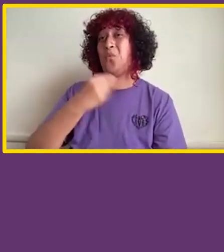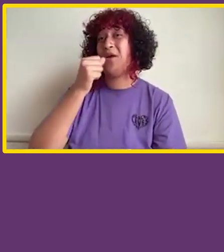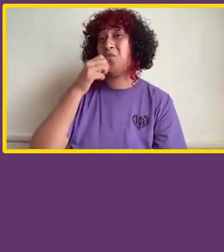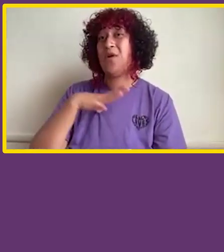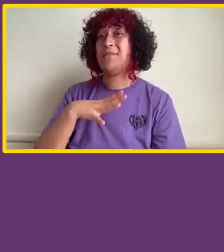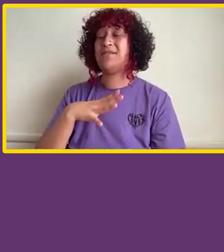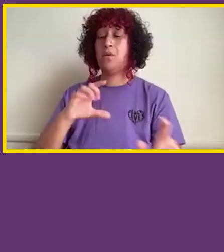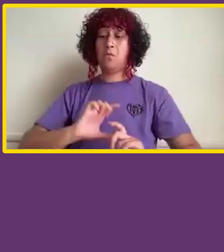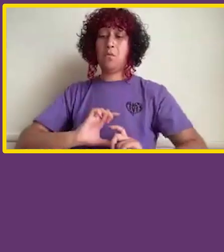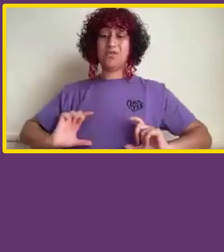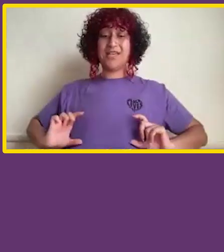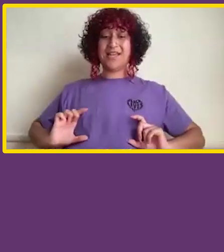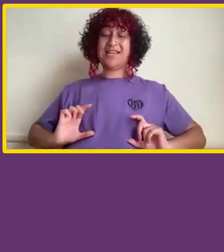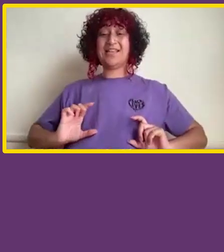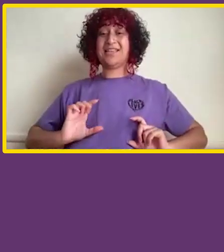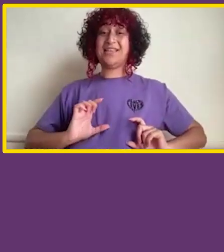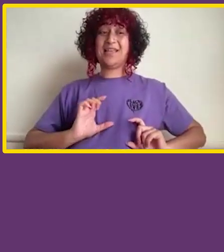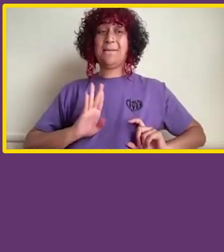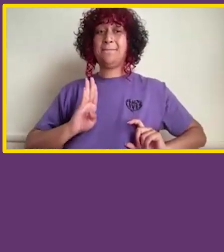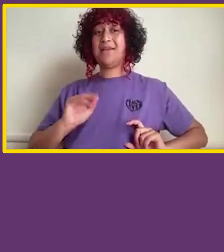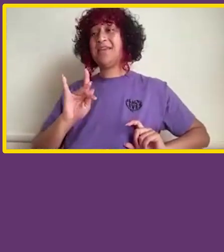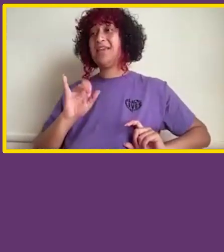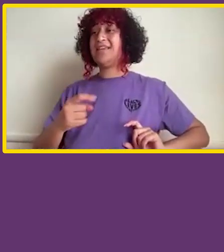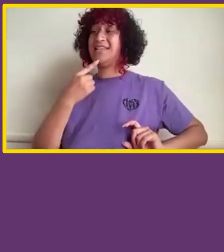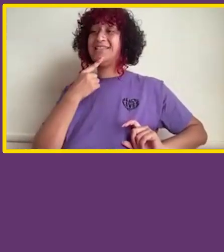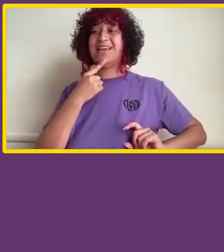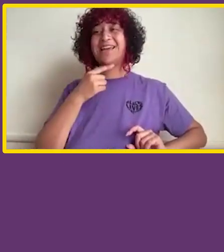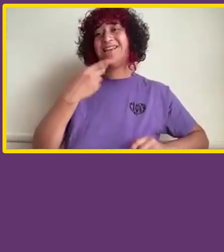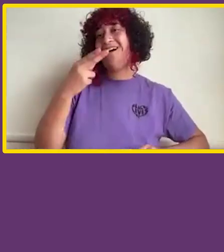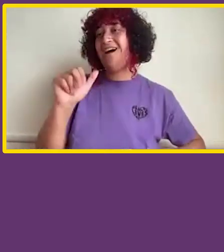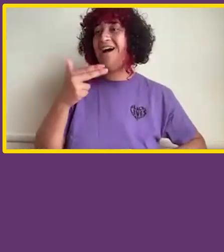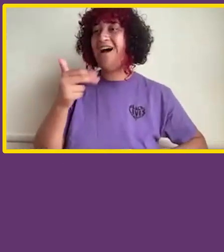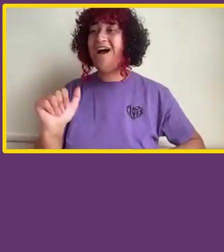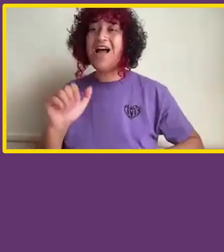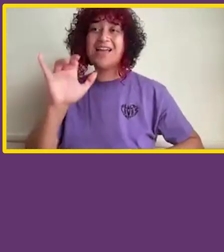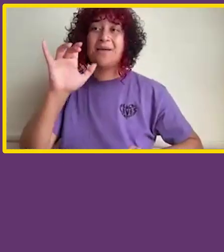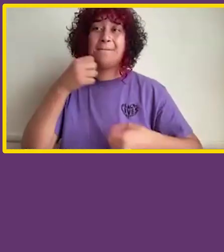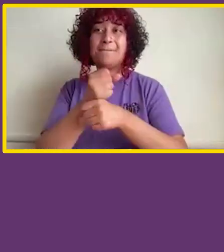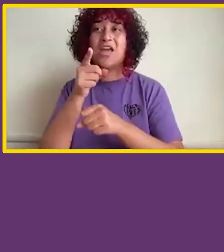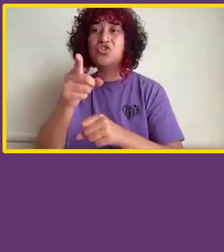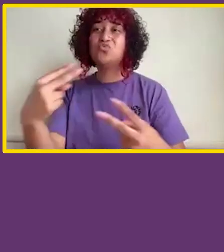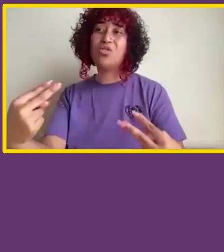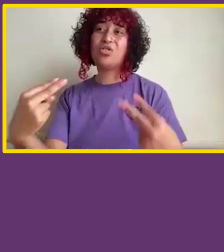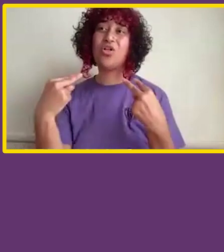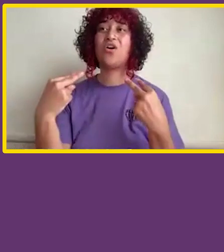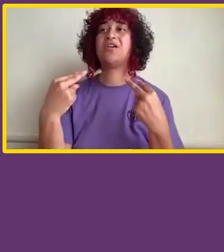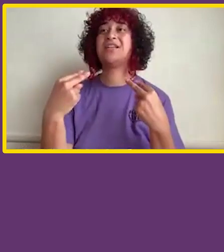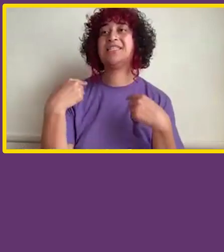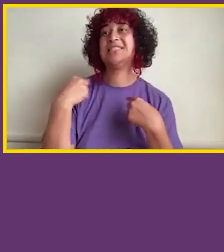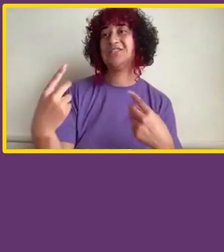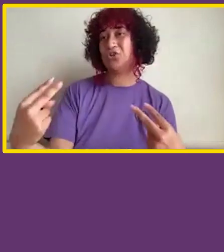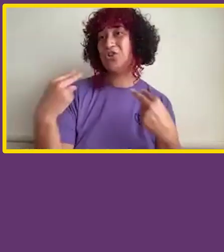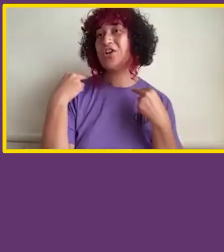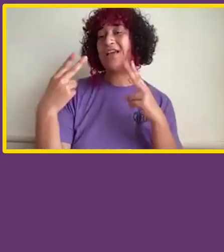that said, ha, made you look, now that you're looking, hashtag BLM. And that was